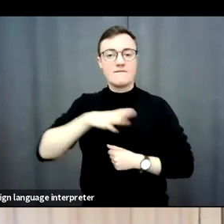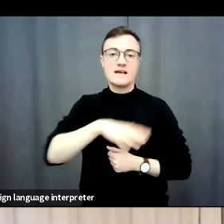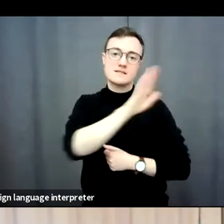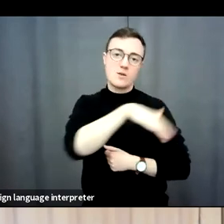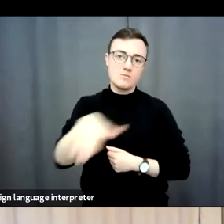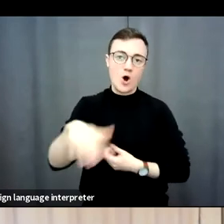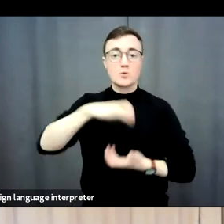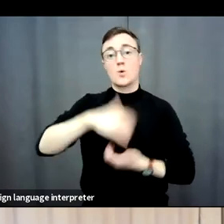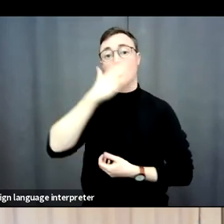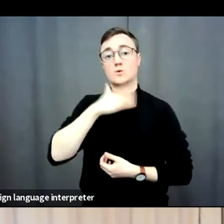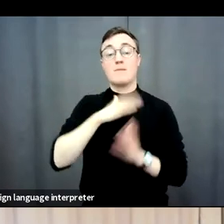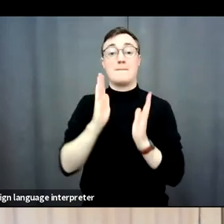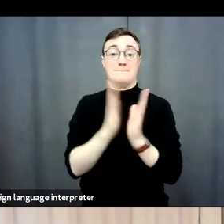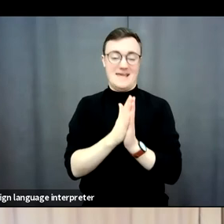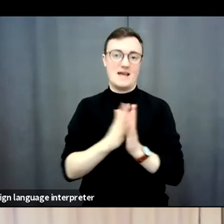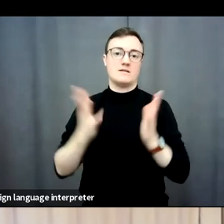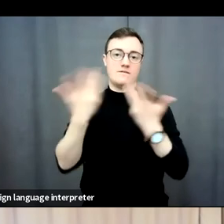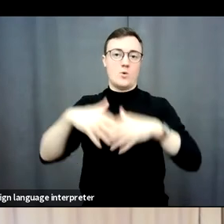with disabilities that involve